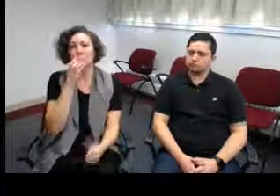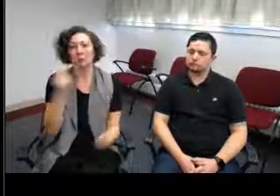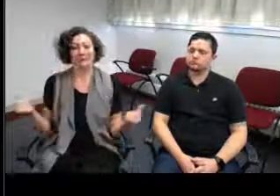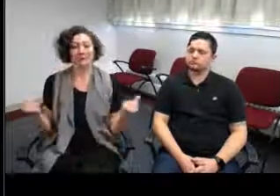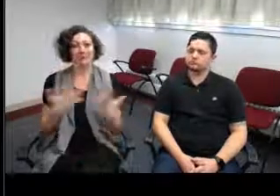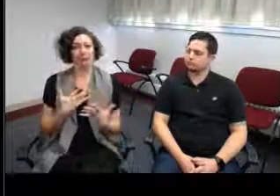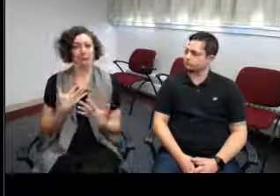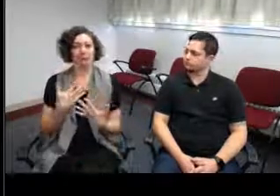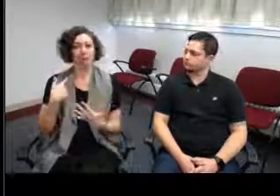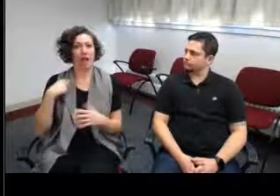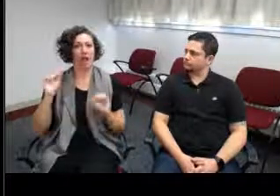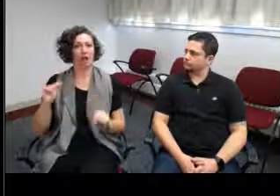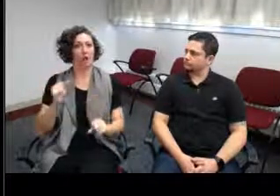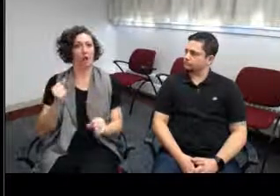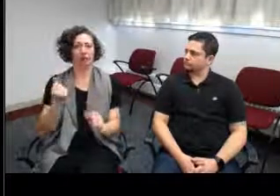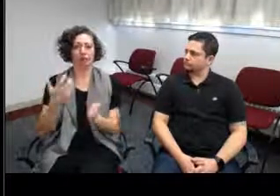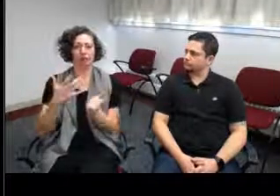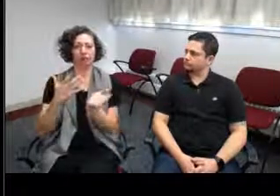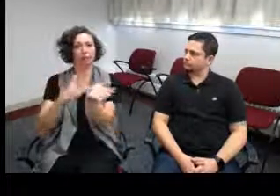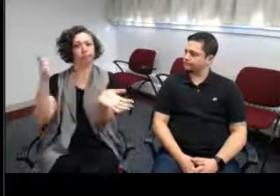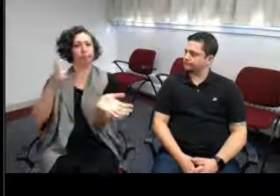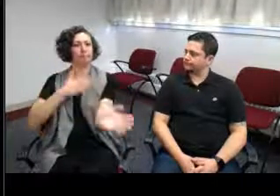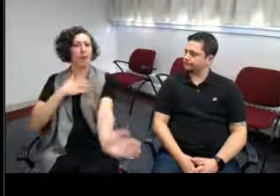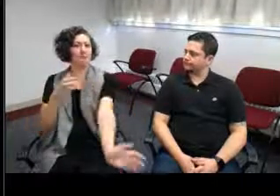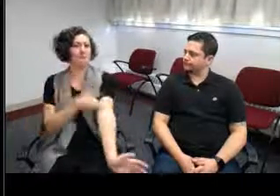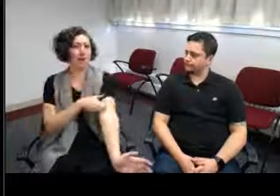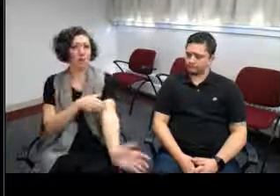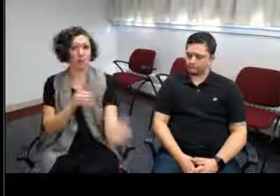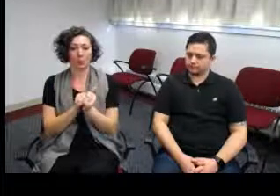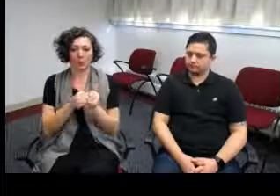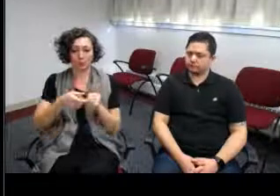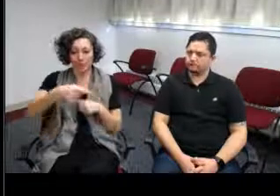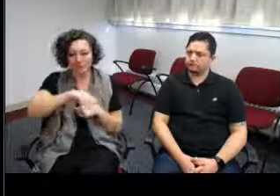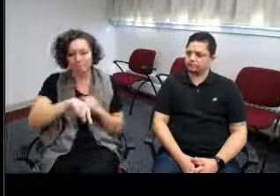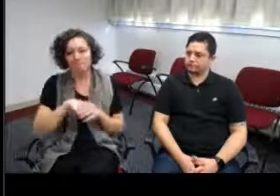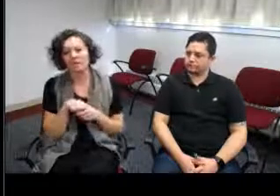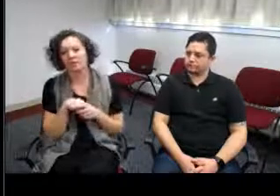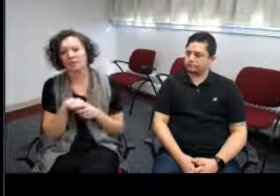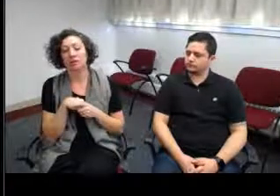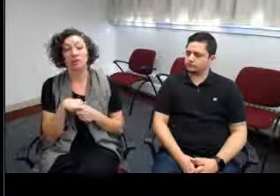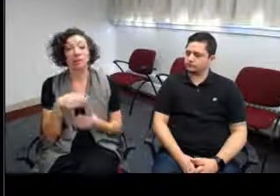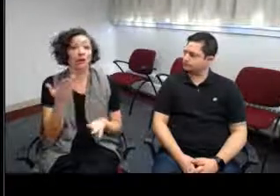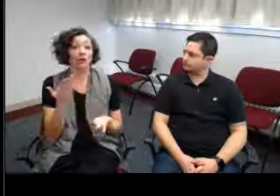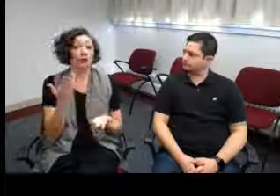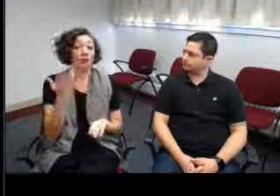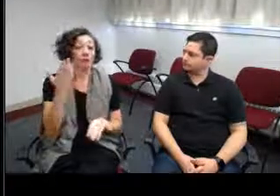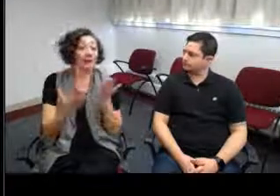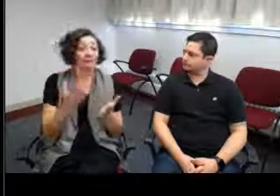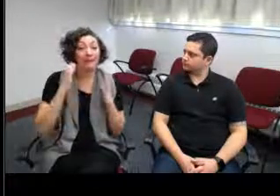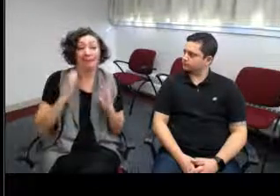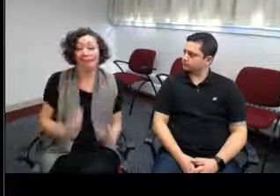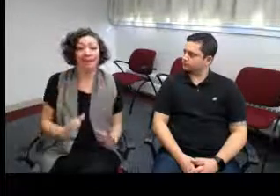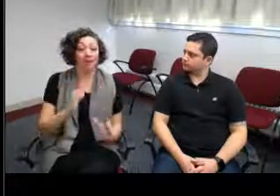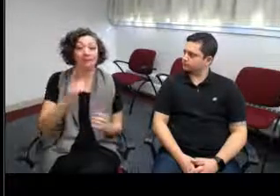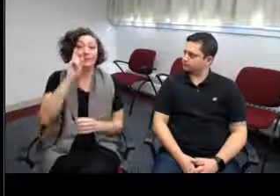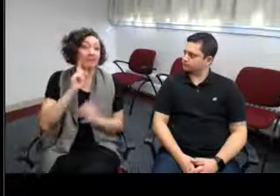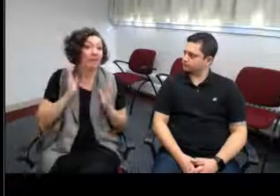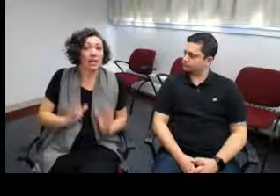So if I don't recognize this with my deaf clients, I run the risk of increased mistrust,